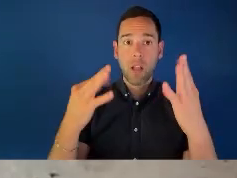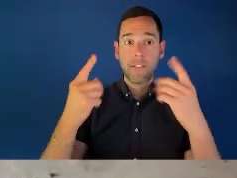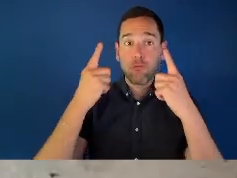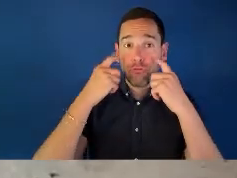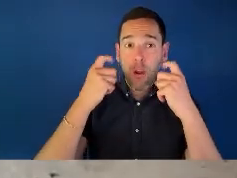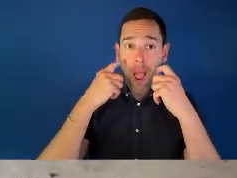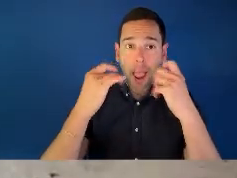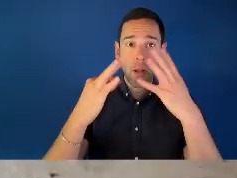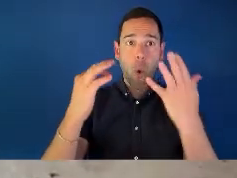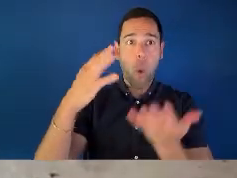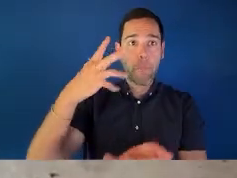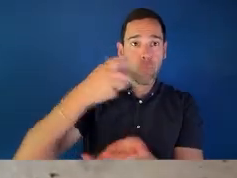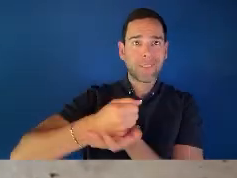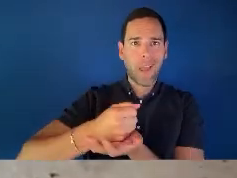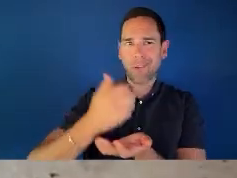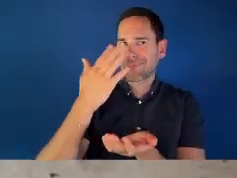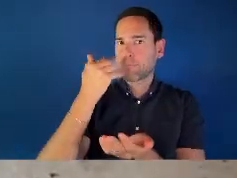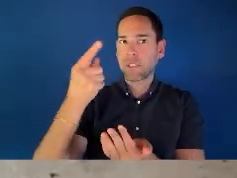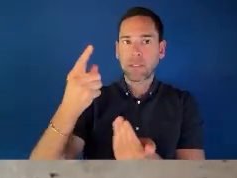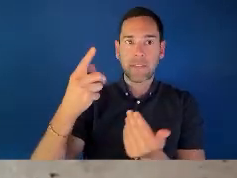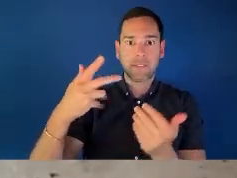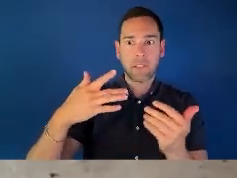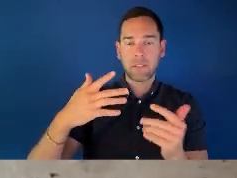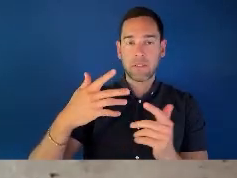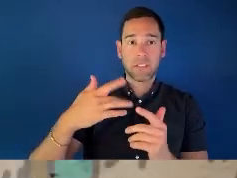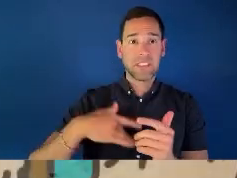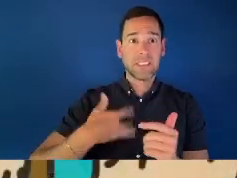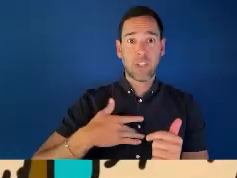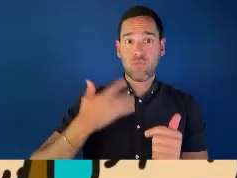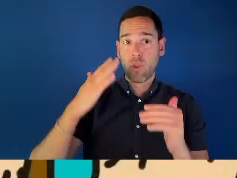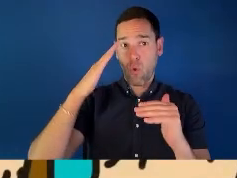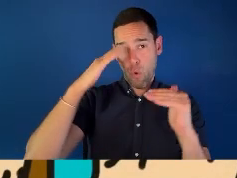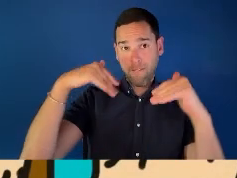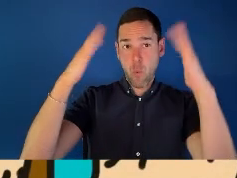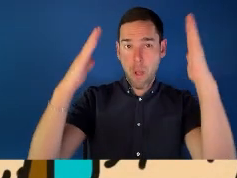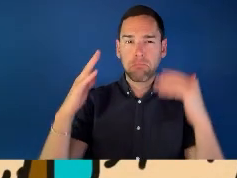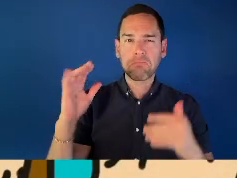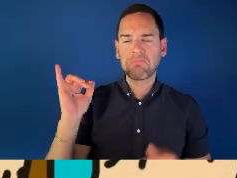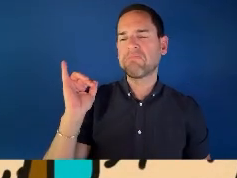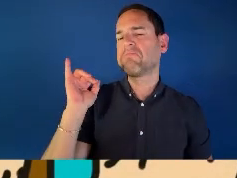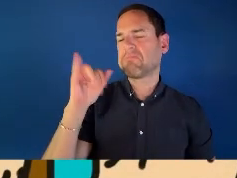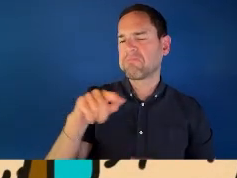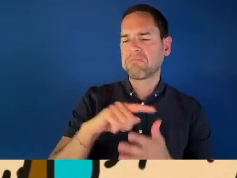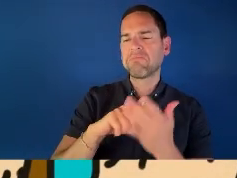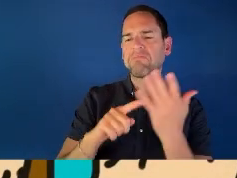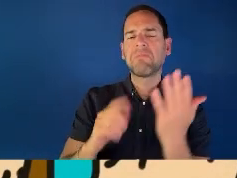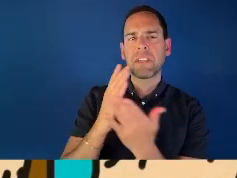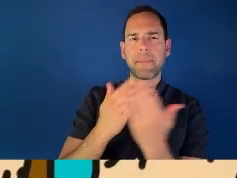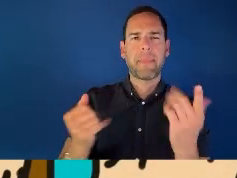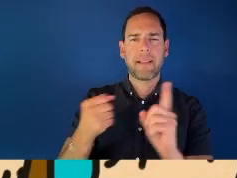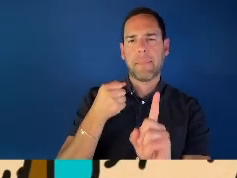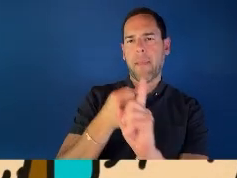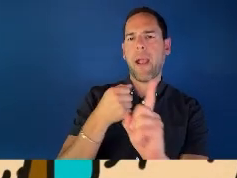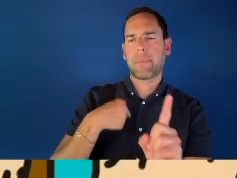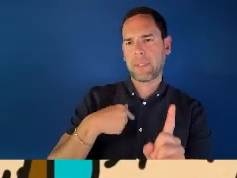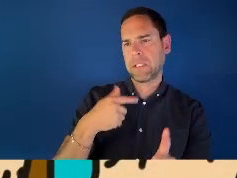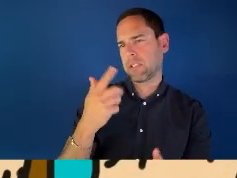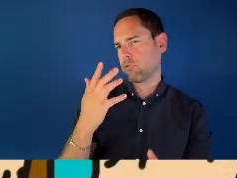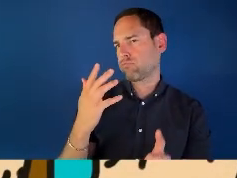I mentioned social differences. Find it really hard to make small talk